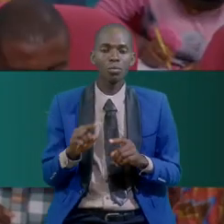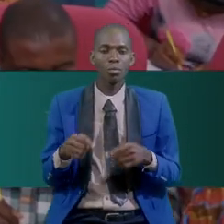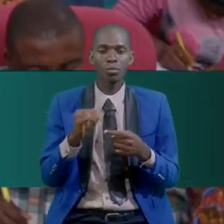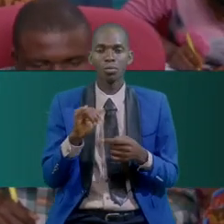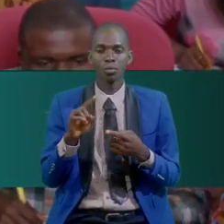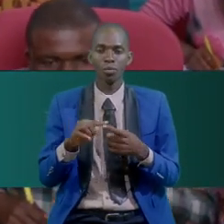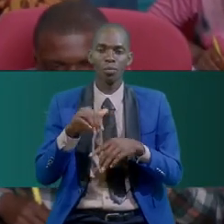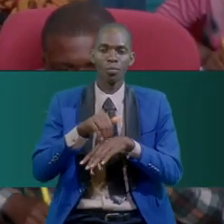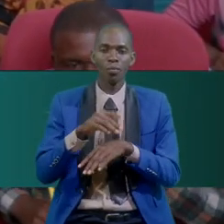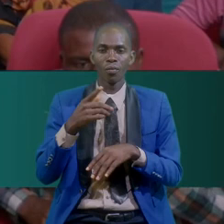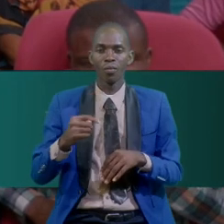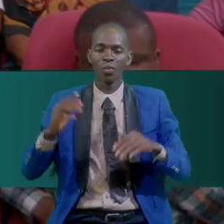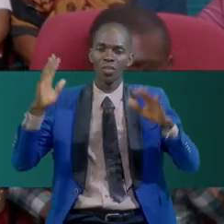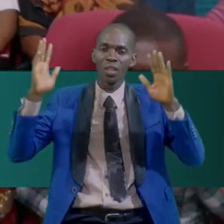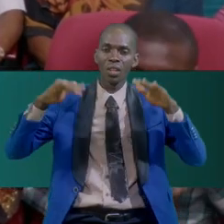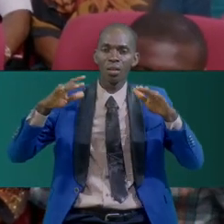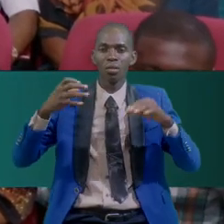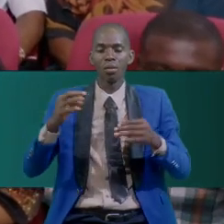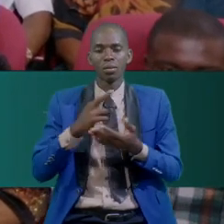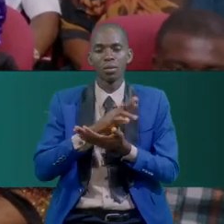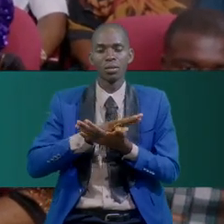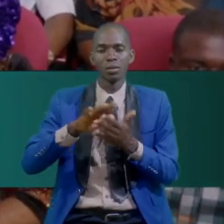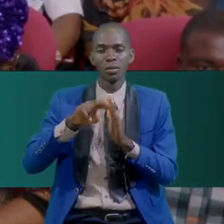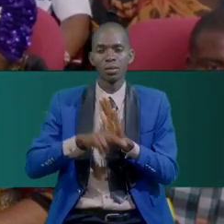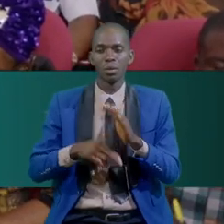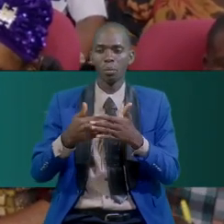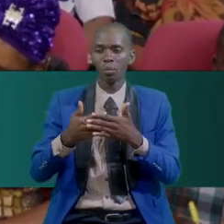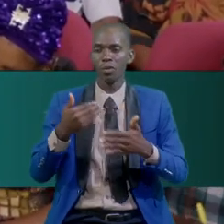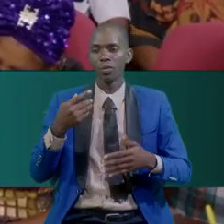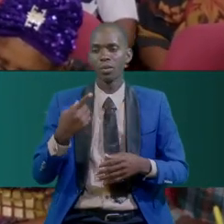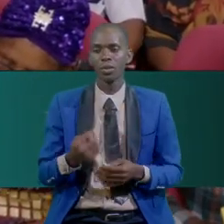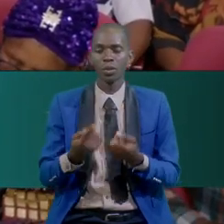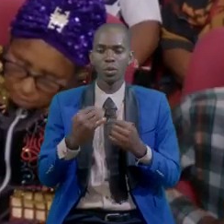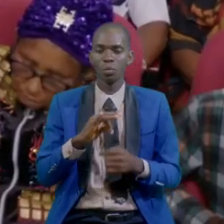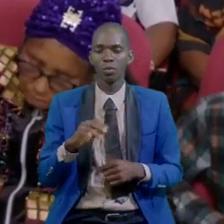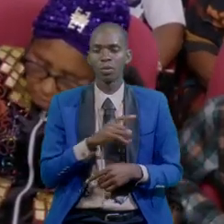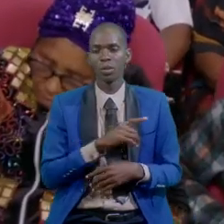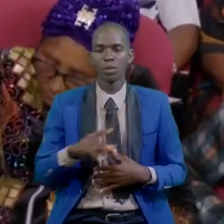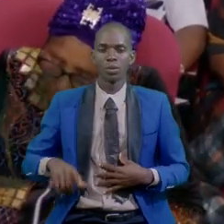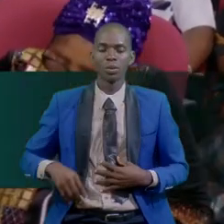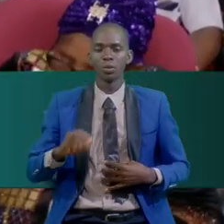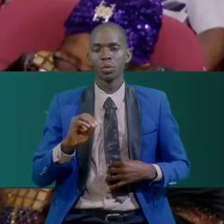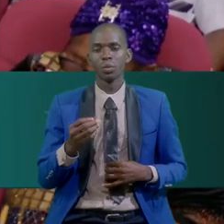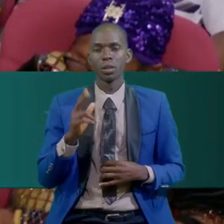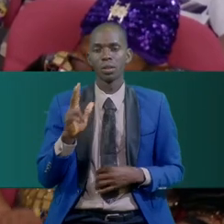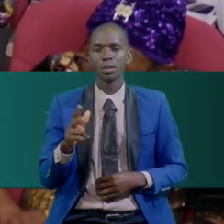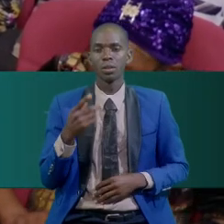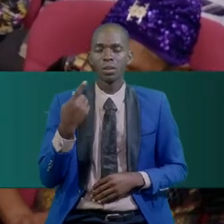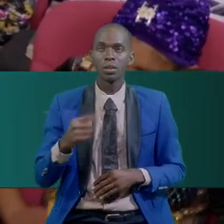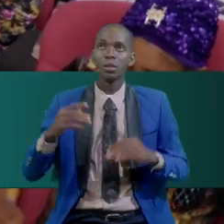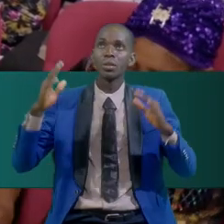rain of righteousness before the coming of the Lord. Number three is the rain of